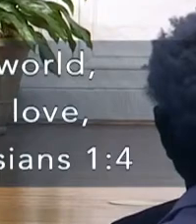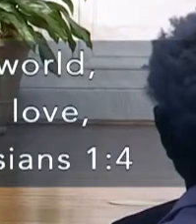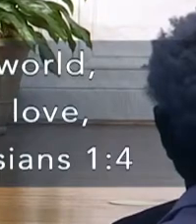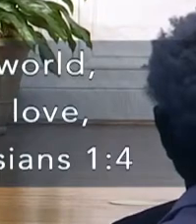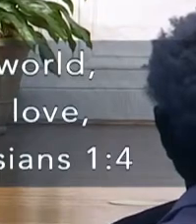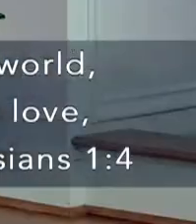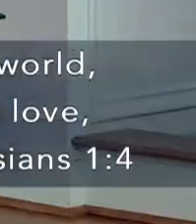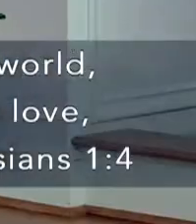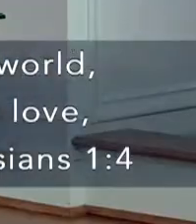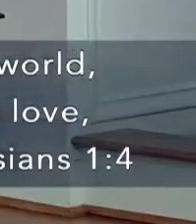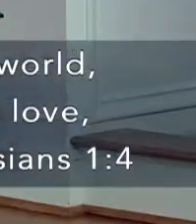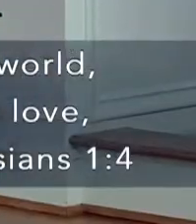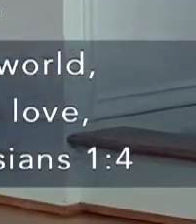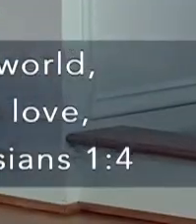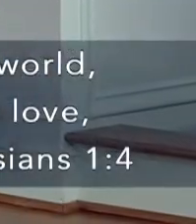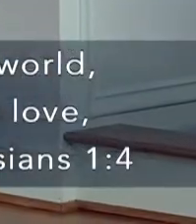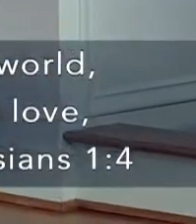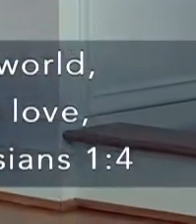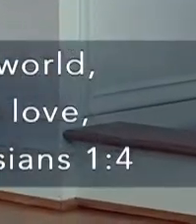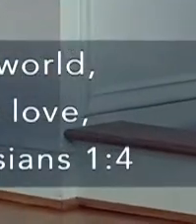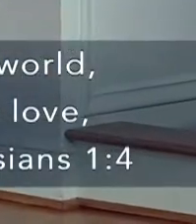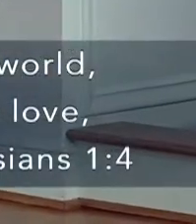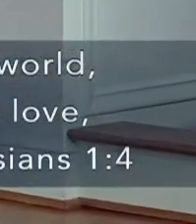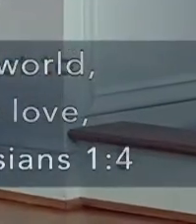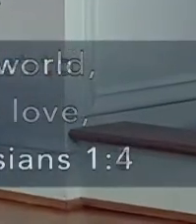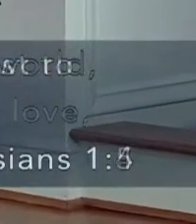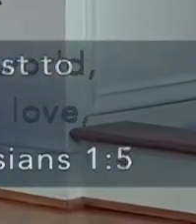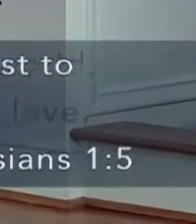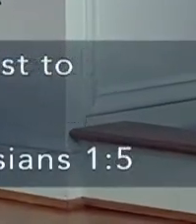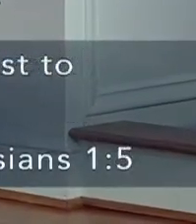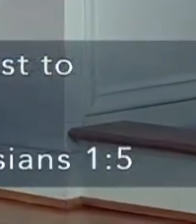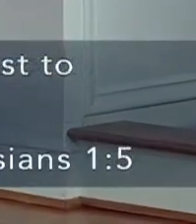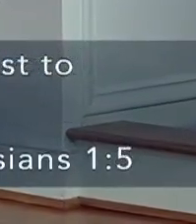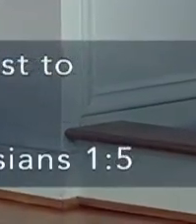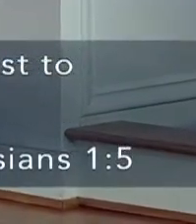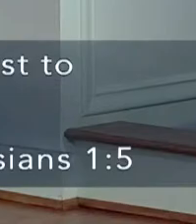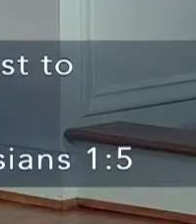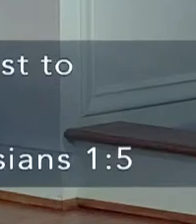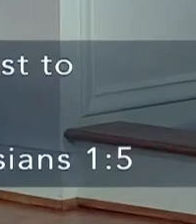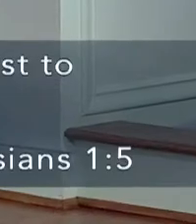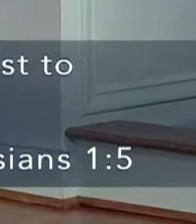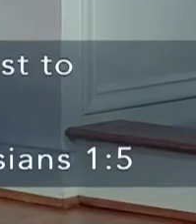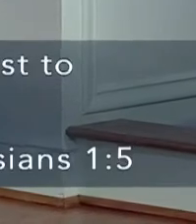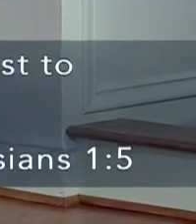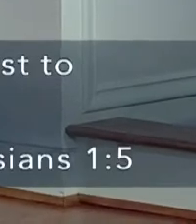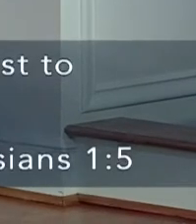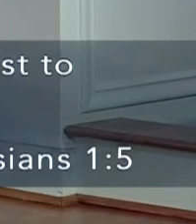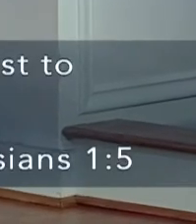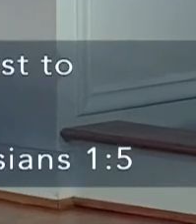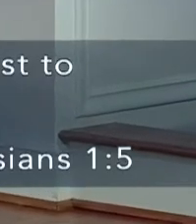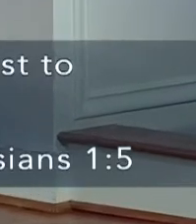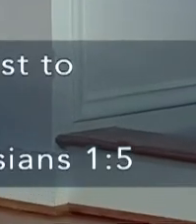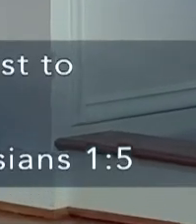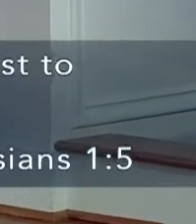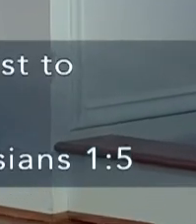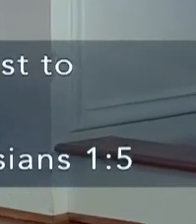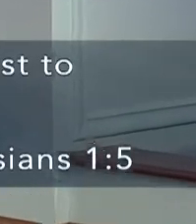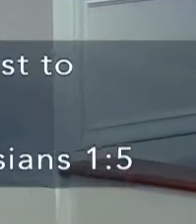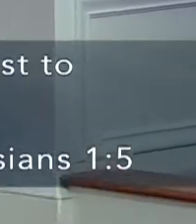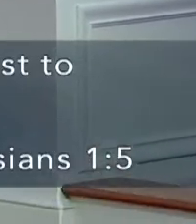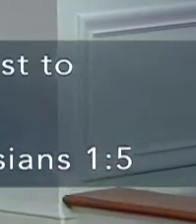before him in love, having predestined us to adoption